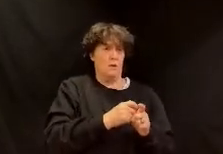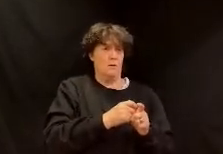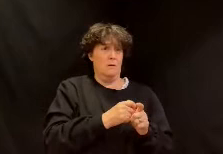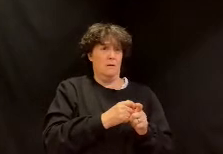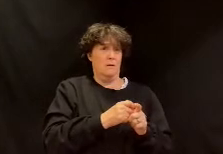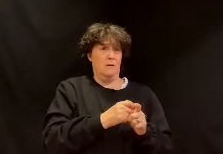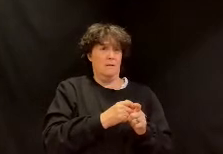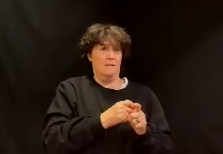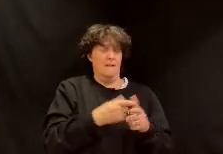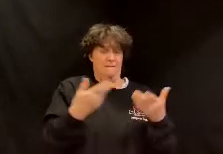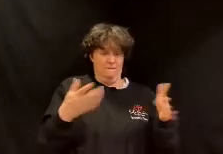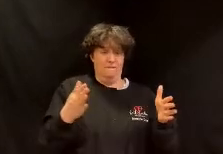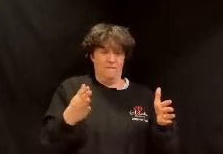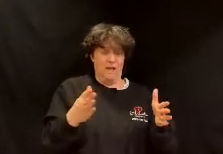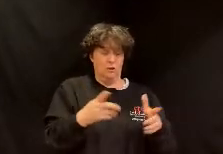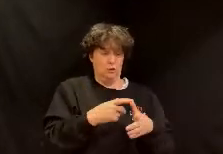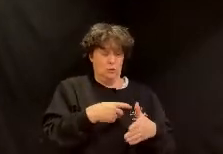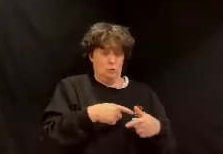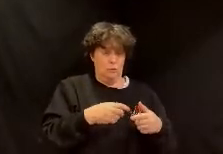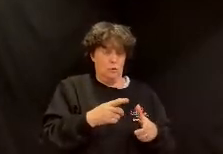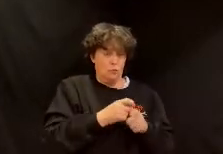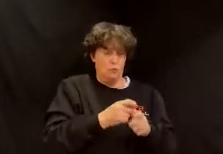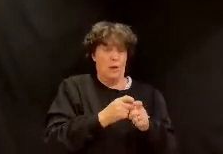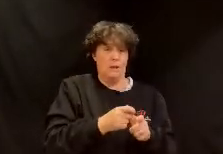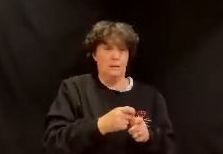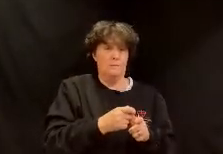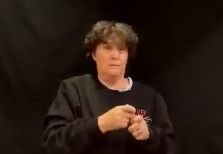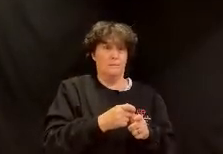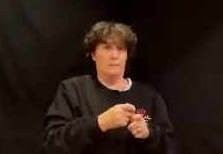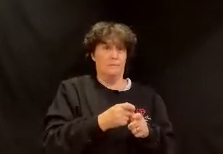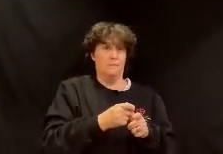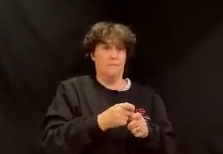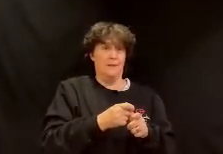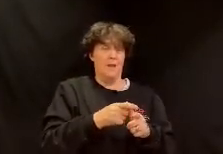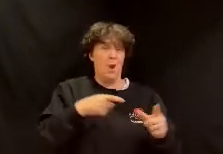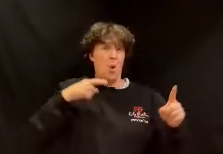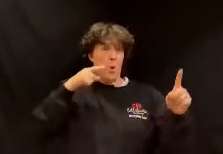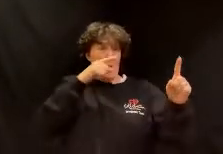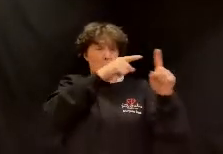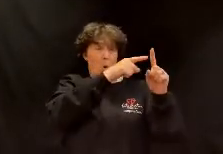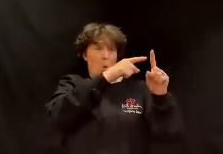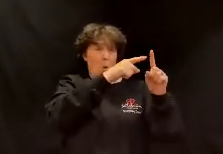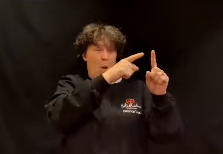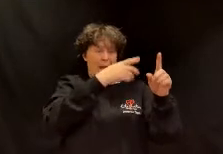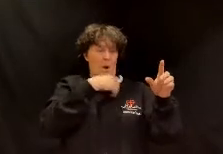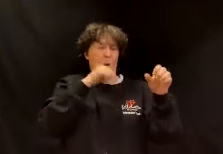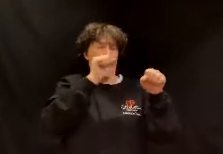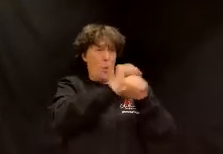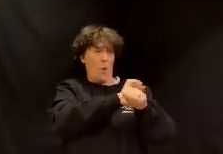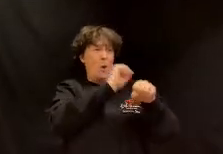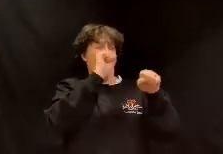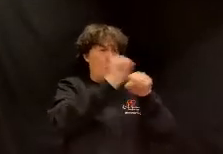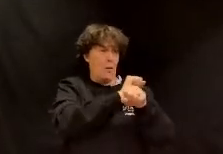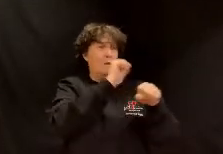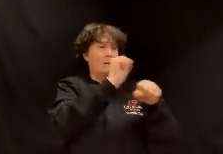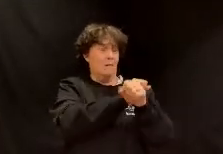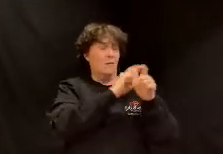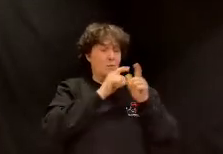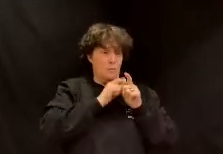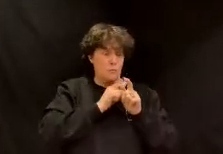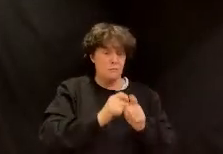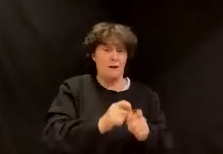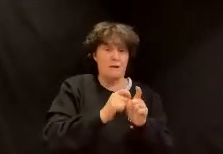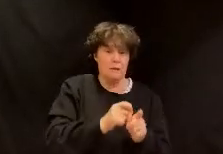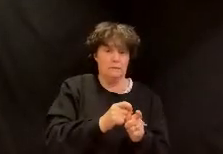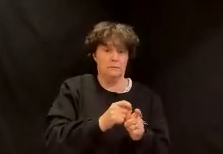I finished a half marathon. I set a goal, and I worked at it, and I ran it.